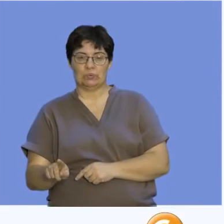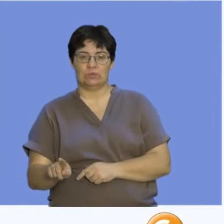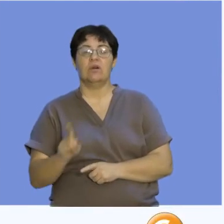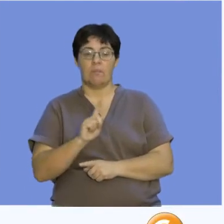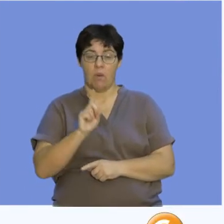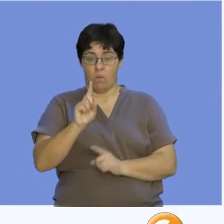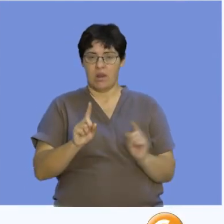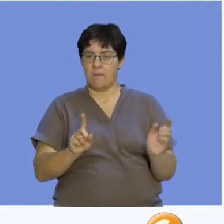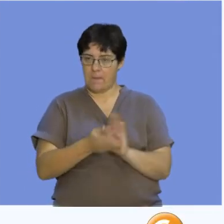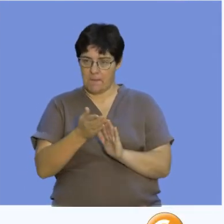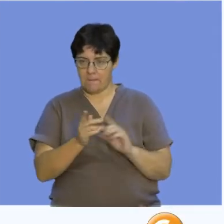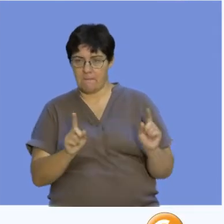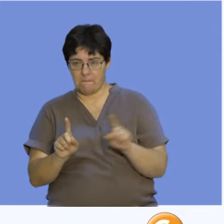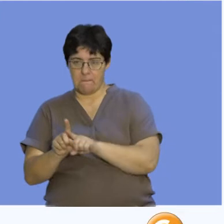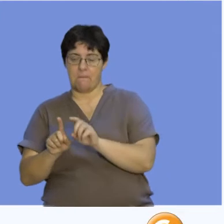going,